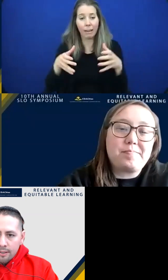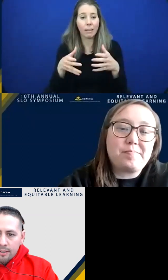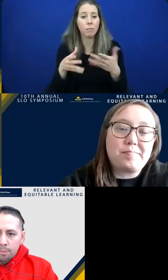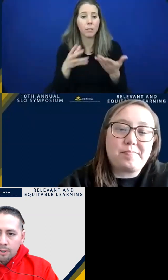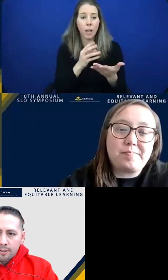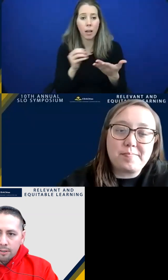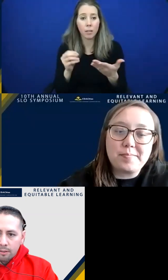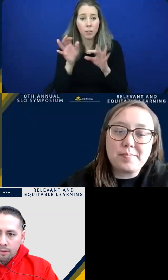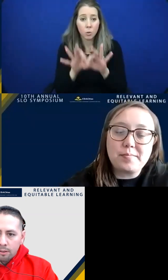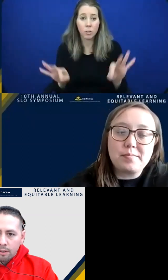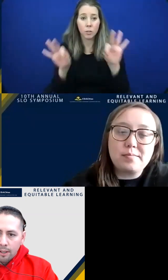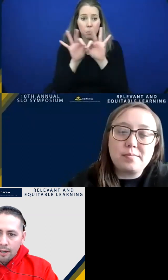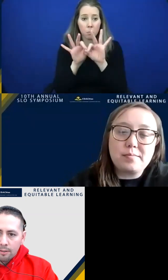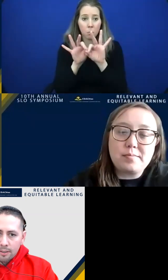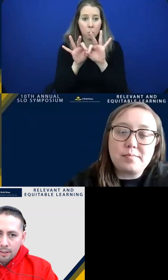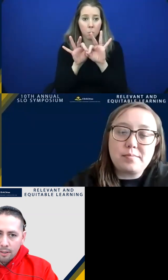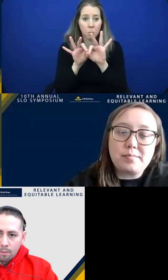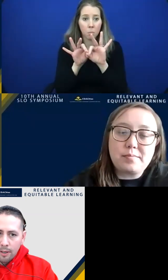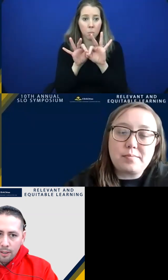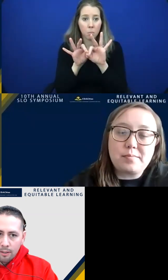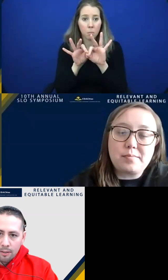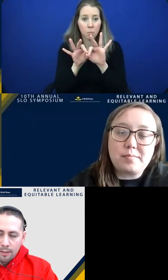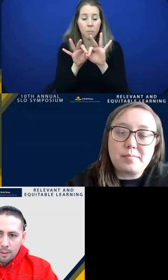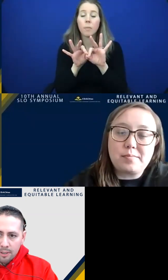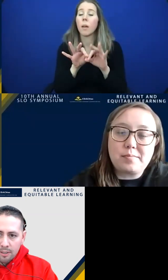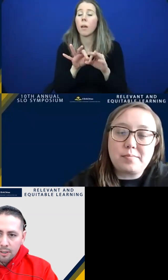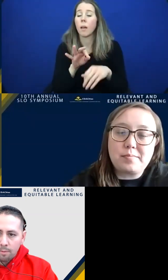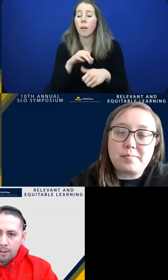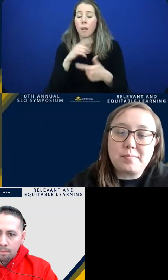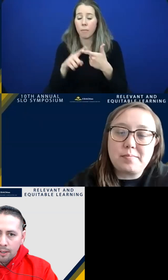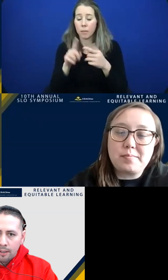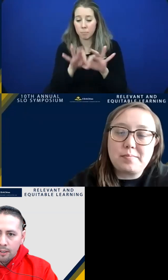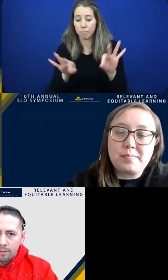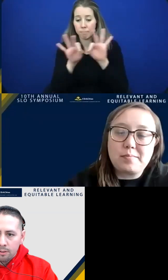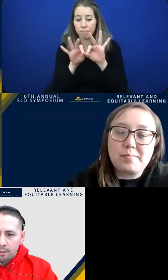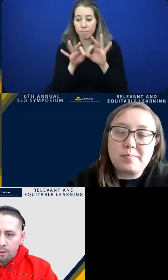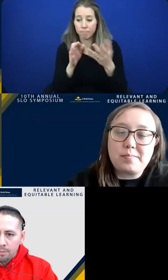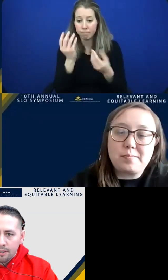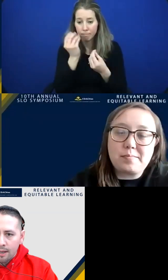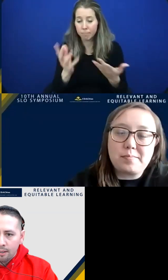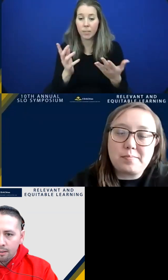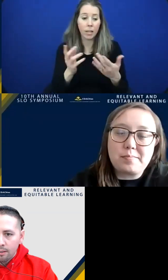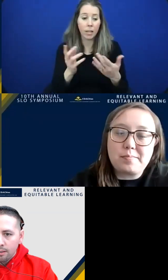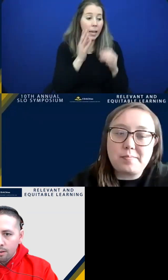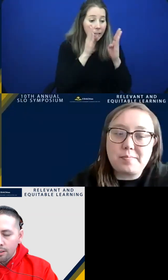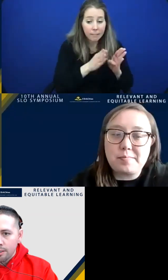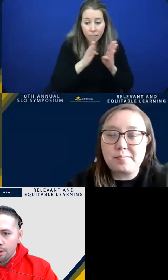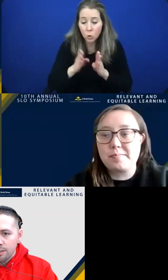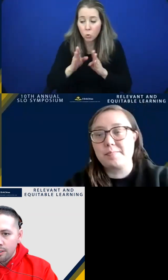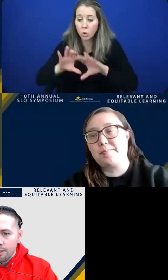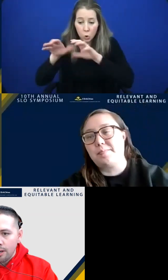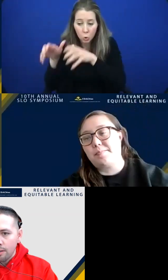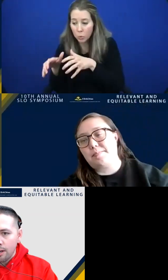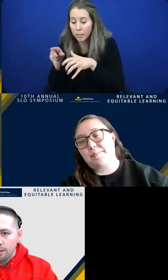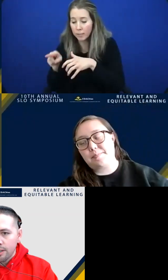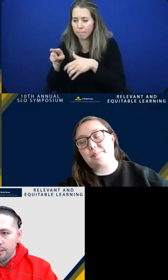And it's important to call out where the dispositions come from in individuals and groups that call into